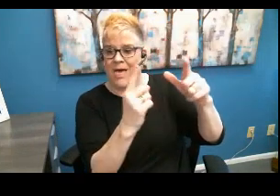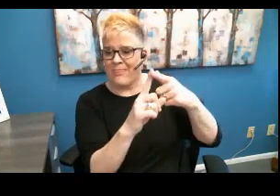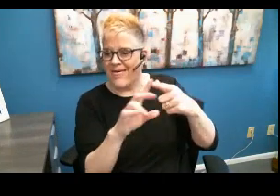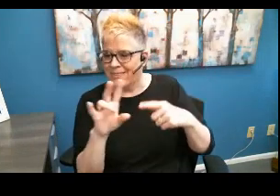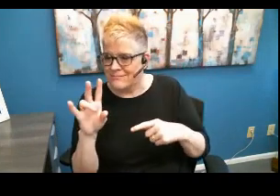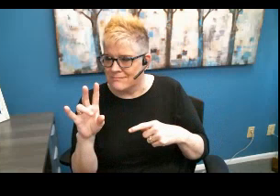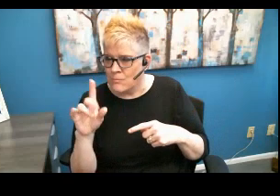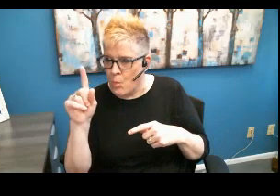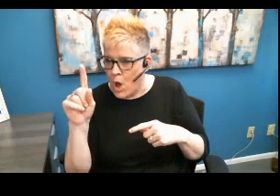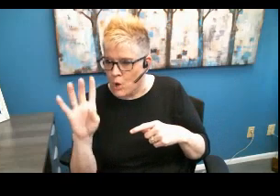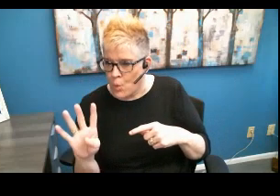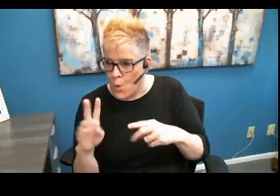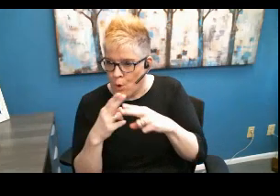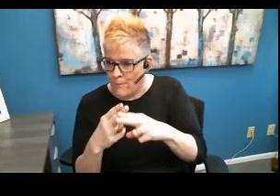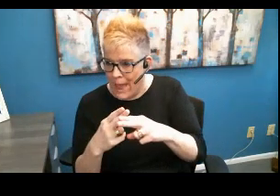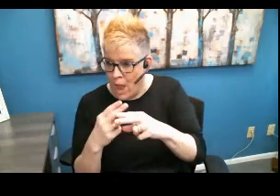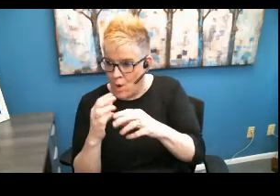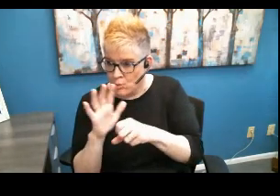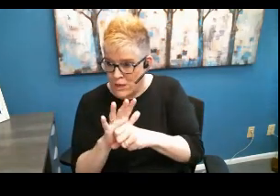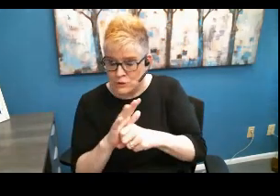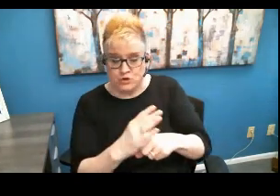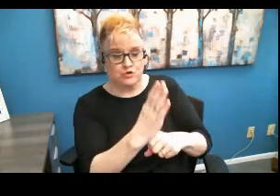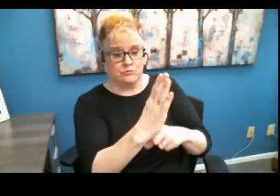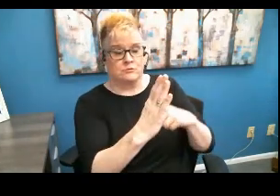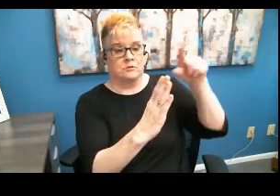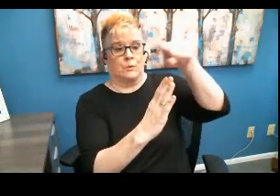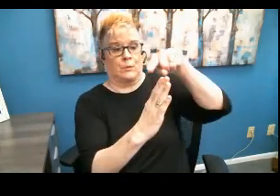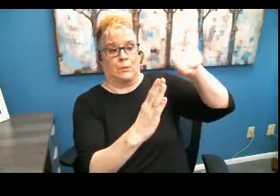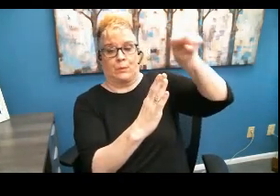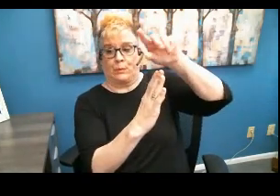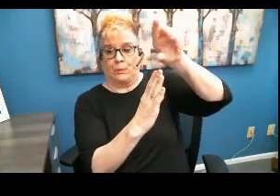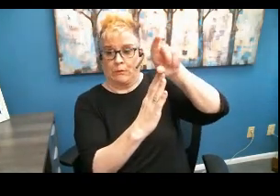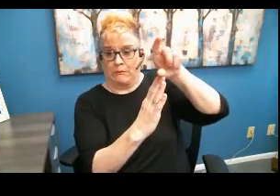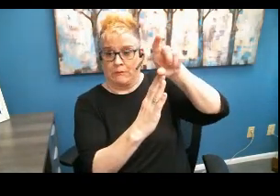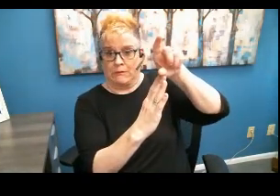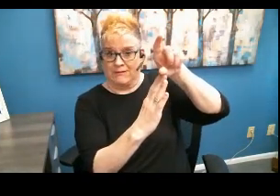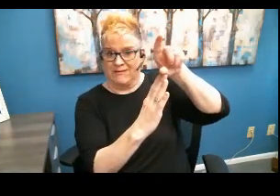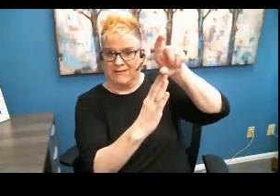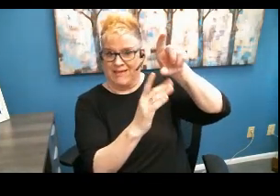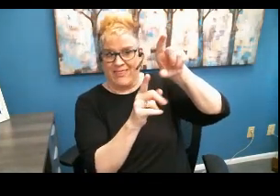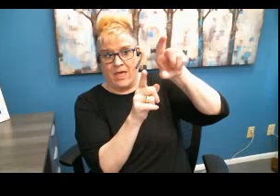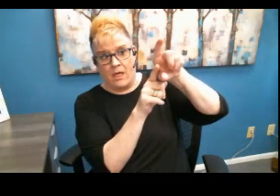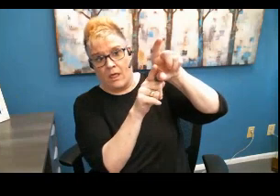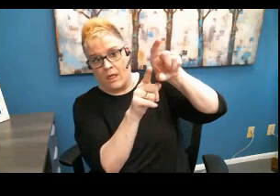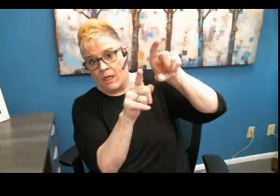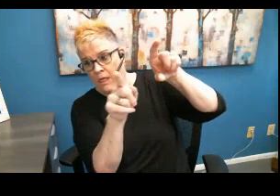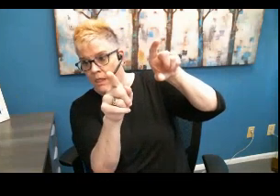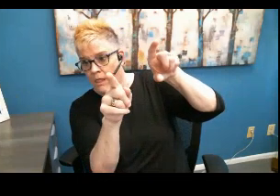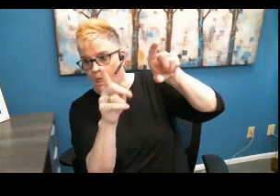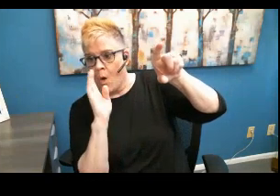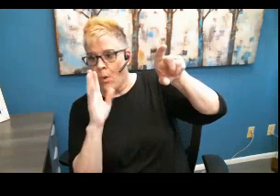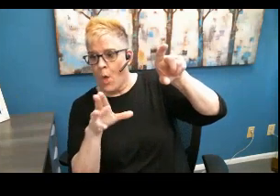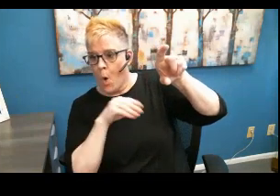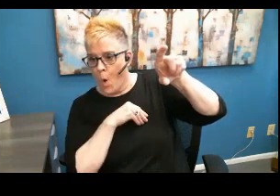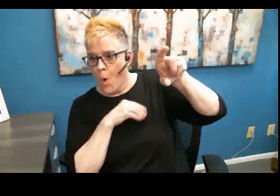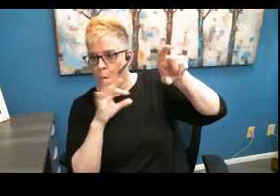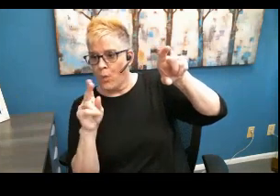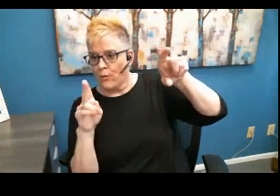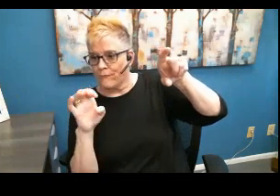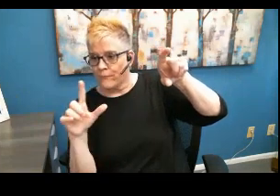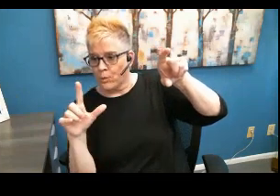column or quarter pound of pressure. And then the customer on the outlet of the meter will own the fuel line that